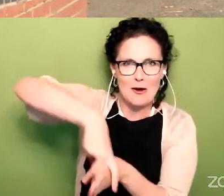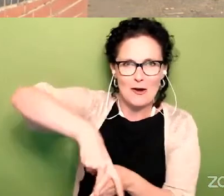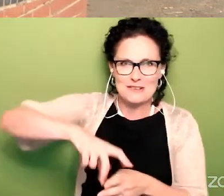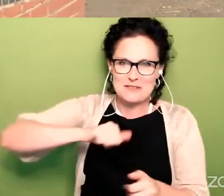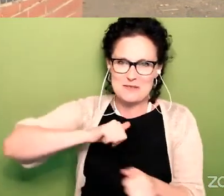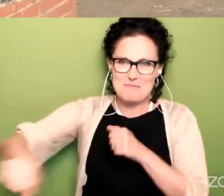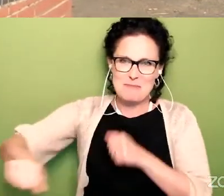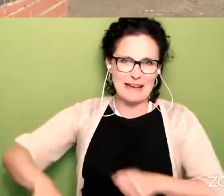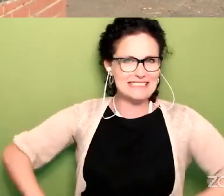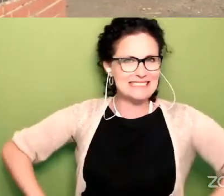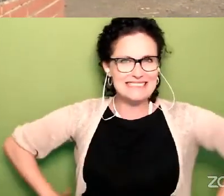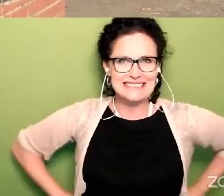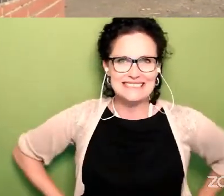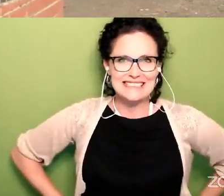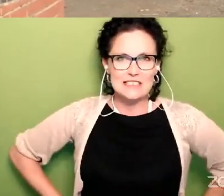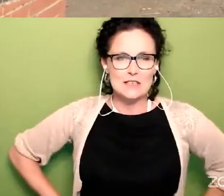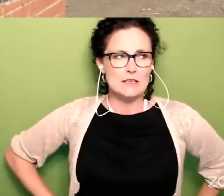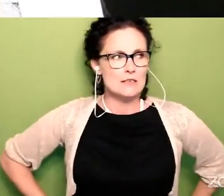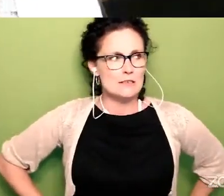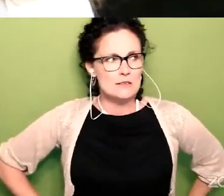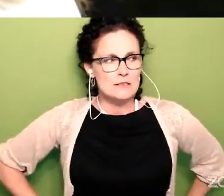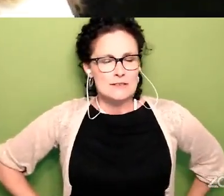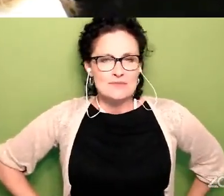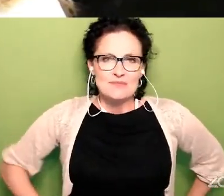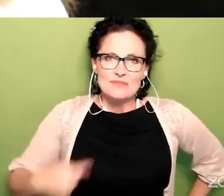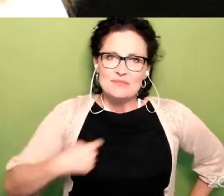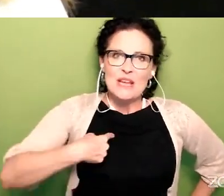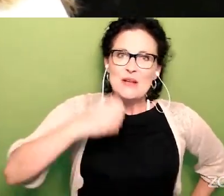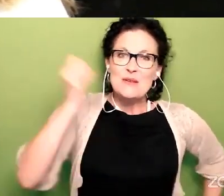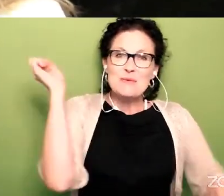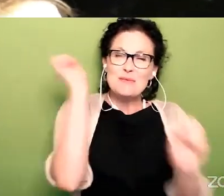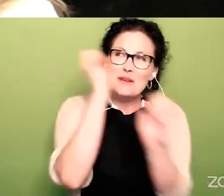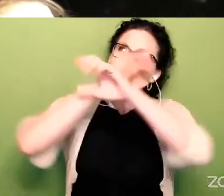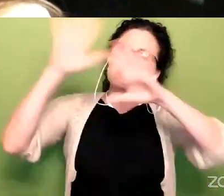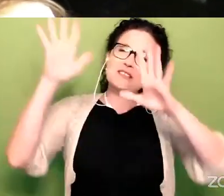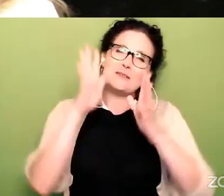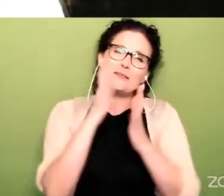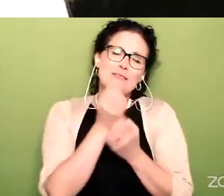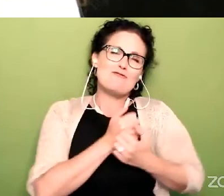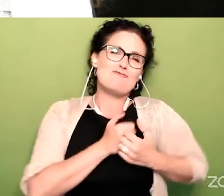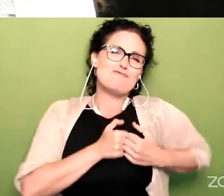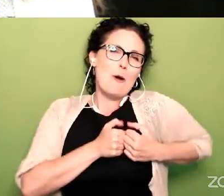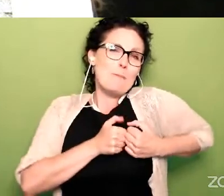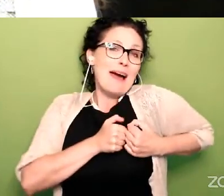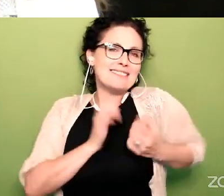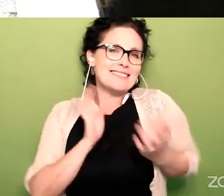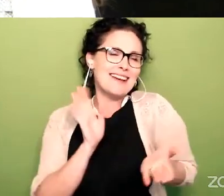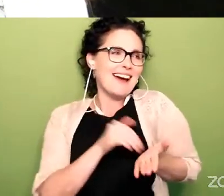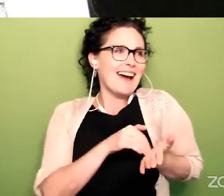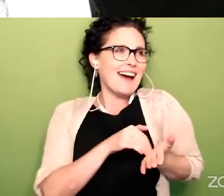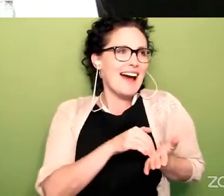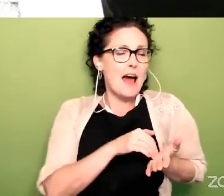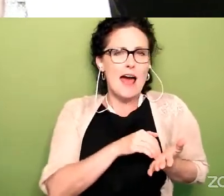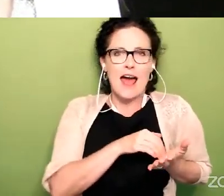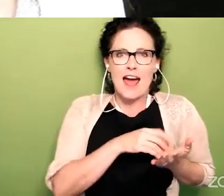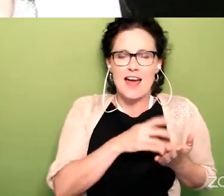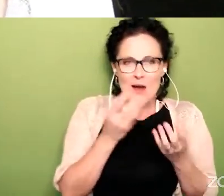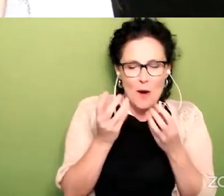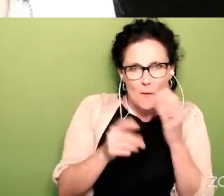how in love we were, planning our tacker. What? This is what we call engagement. Well, something before